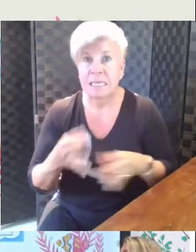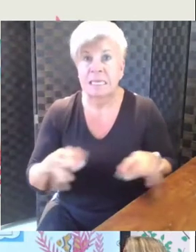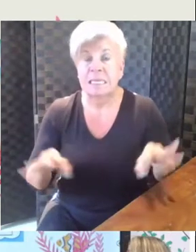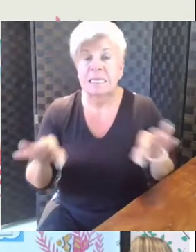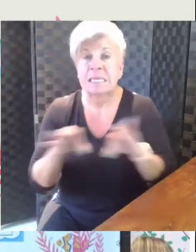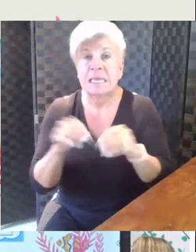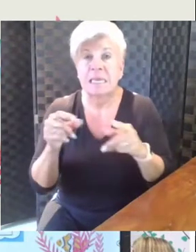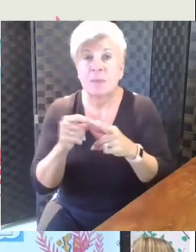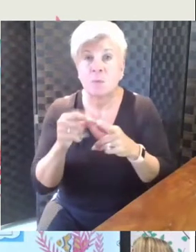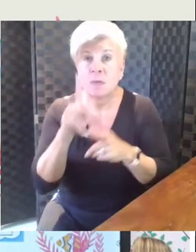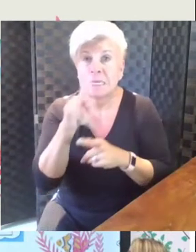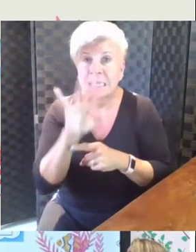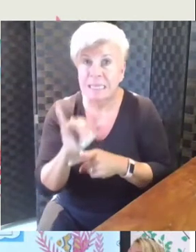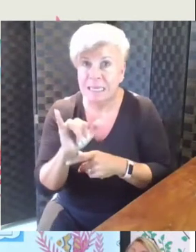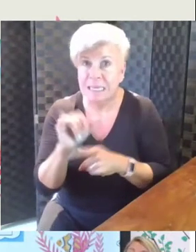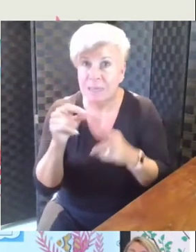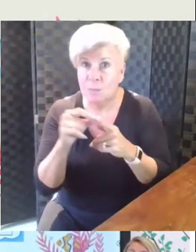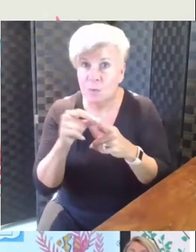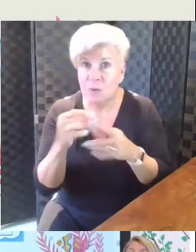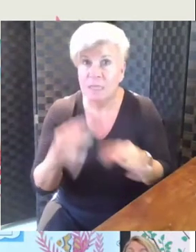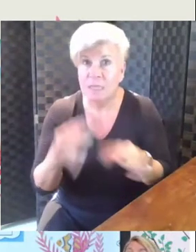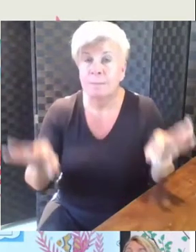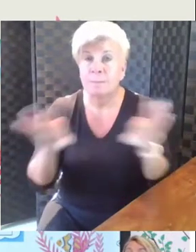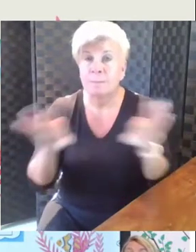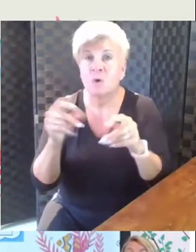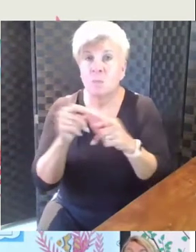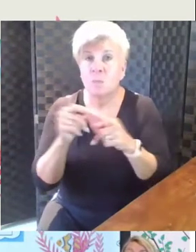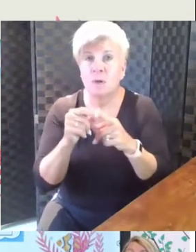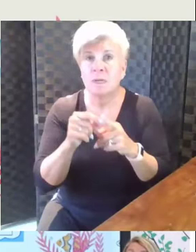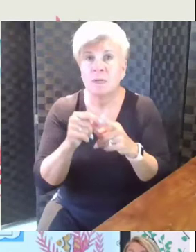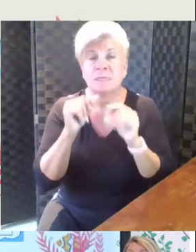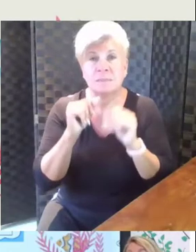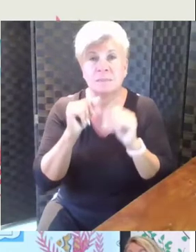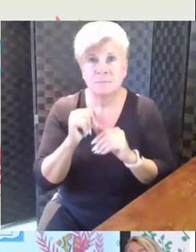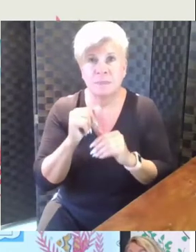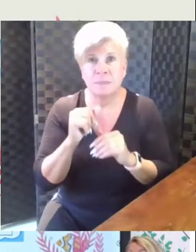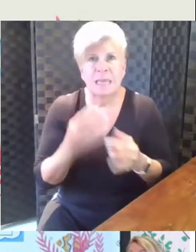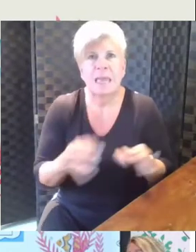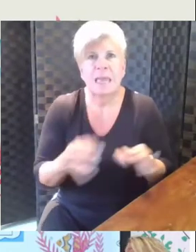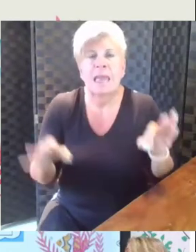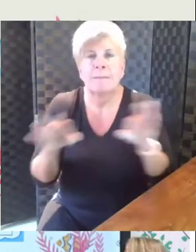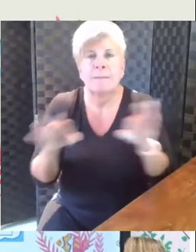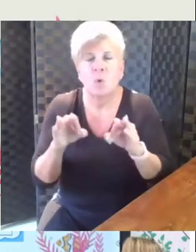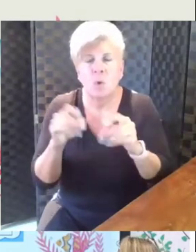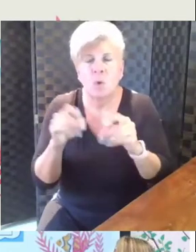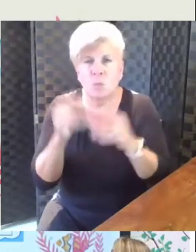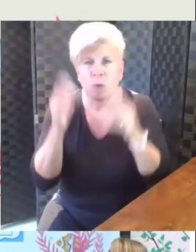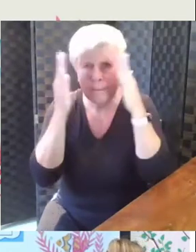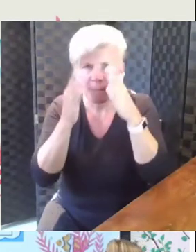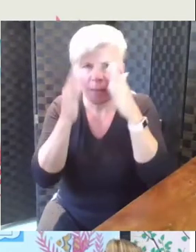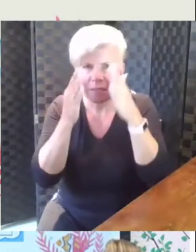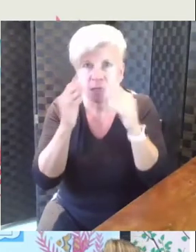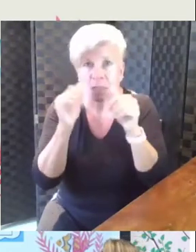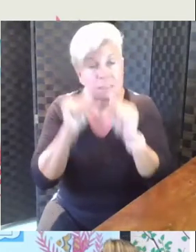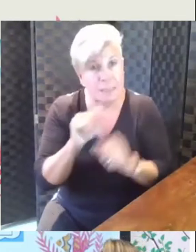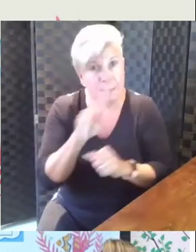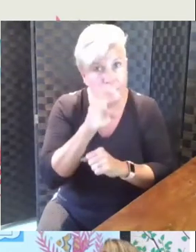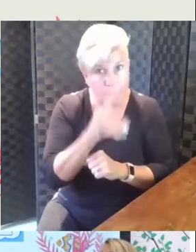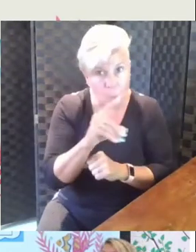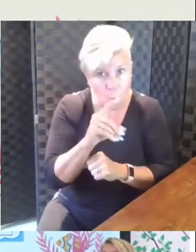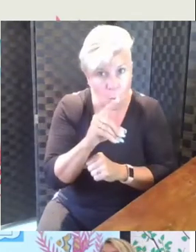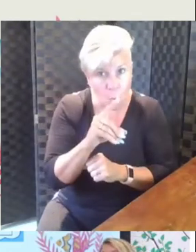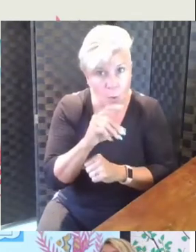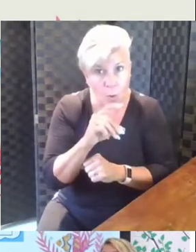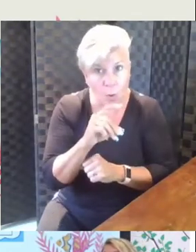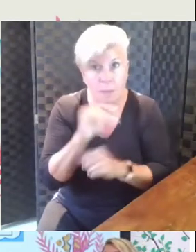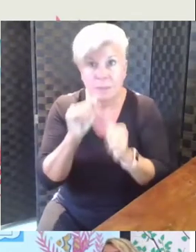Keywords. Those keywords are words in the text that are important, that the author wants us to bring special attention to. Those words could be in bold, they